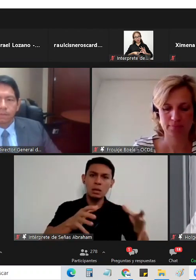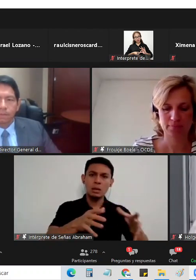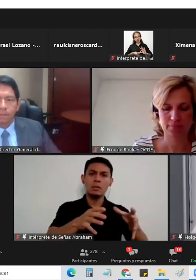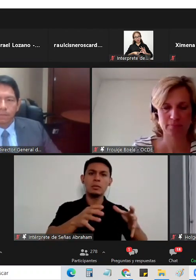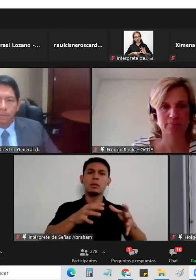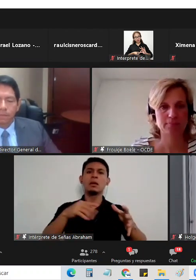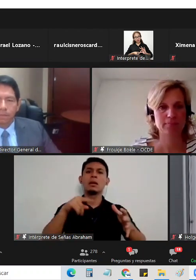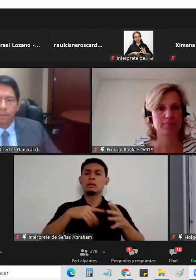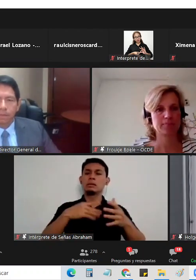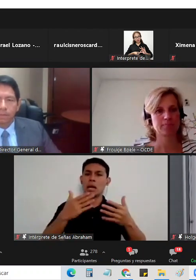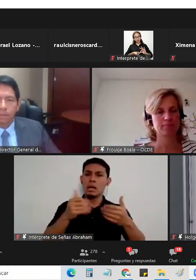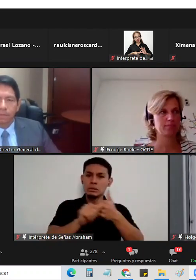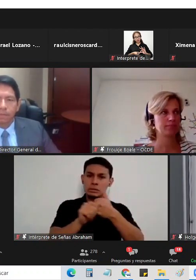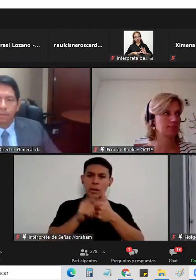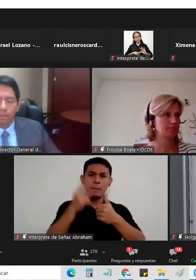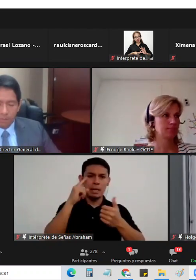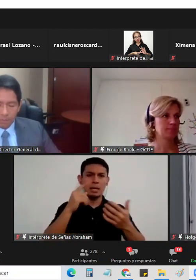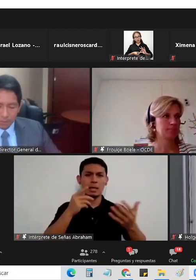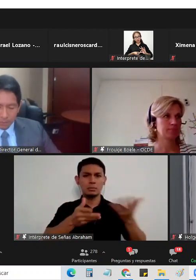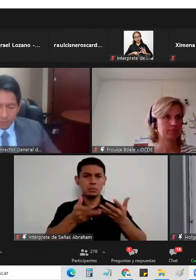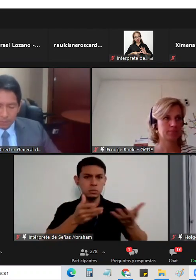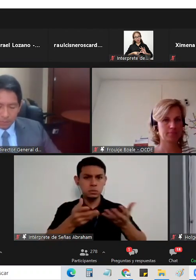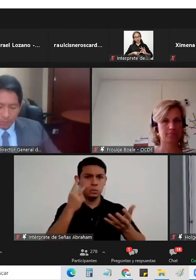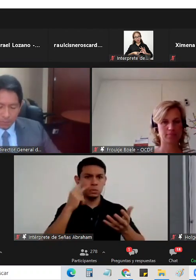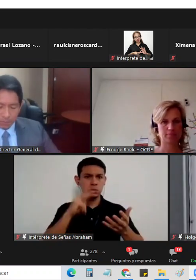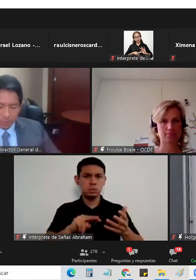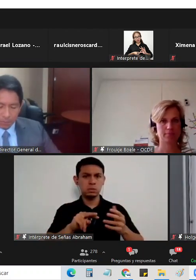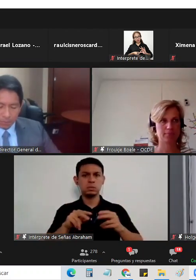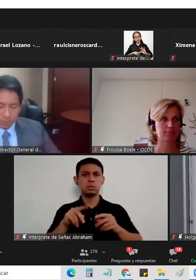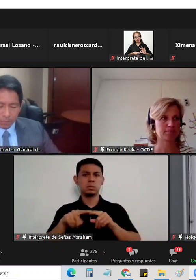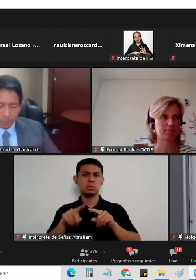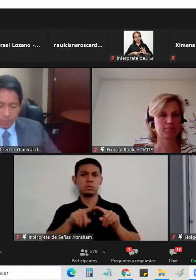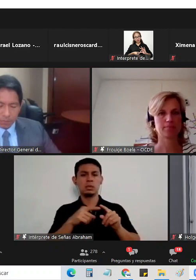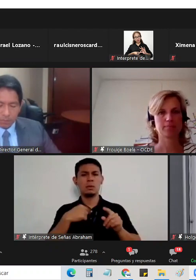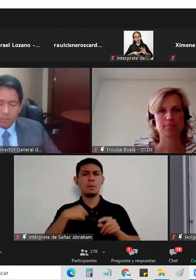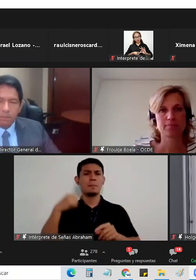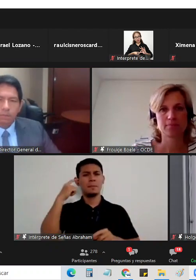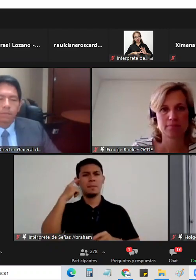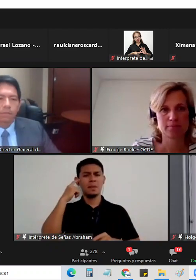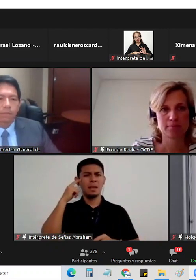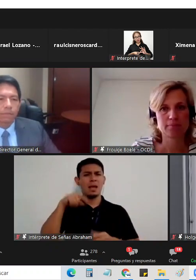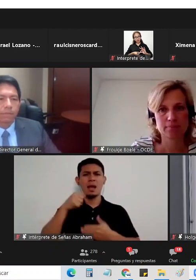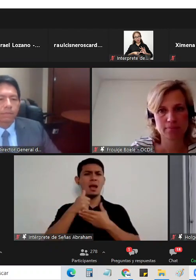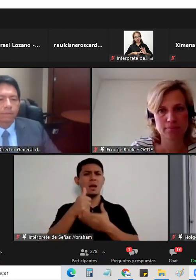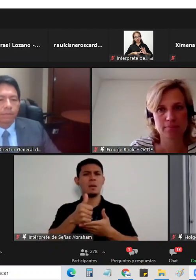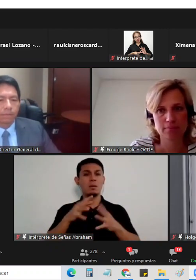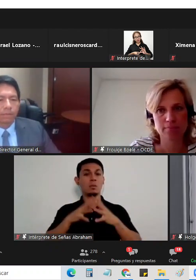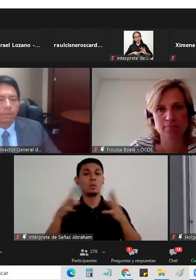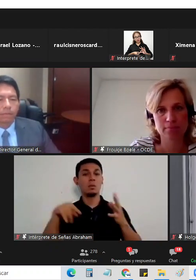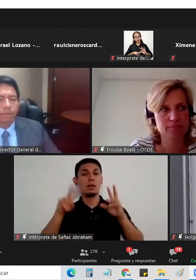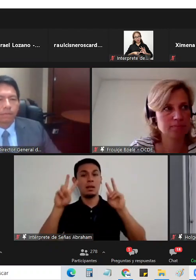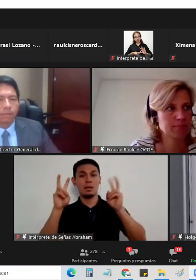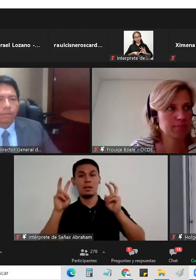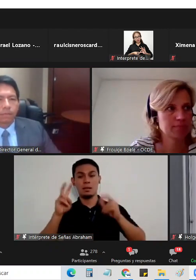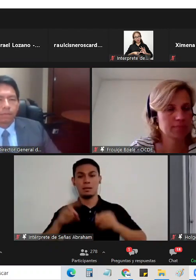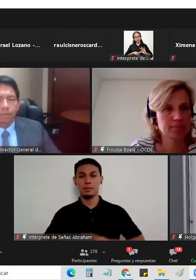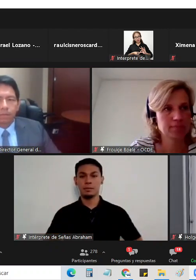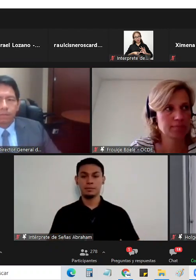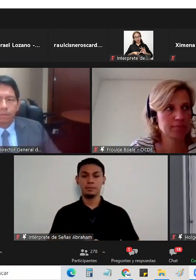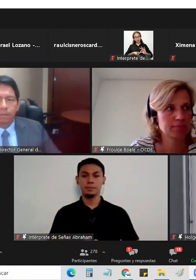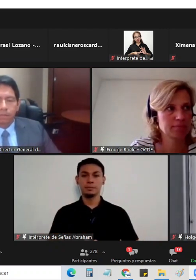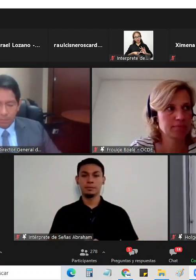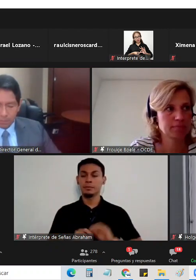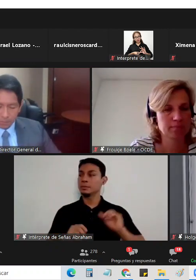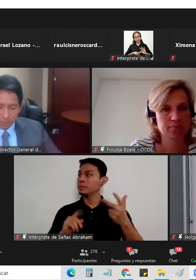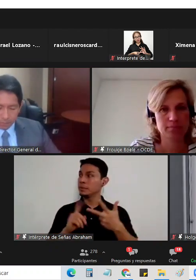sectors that are priorities where we identify risks in order to make visible what are the risks in the sector and i think that